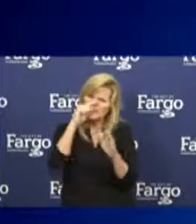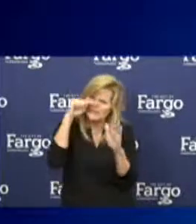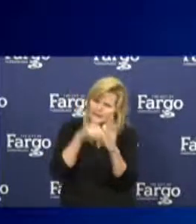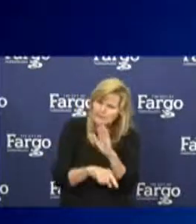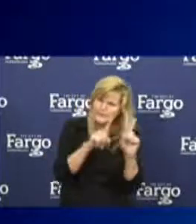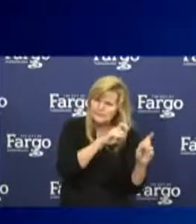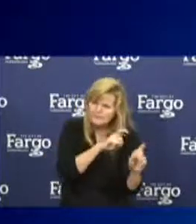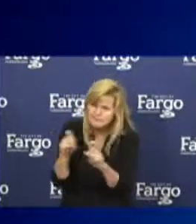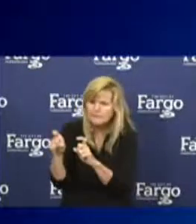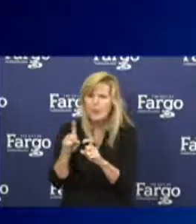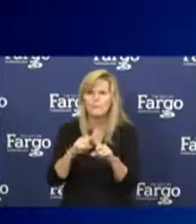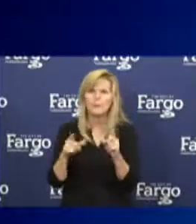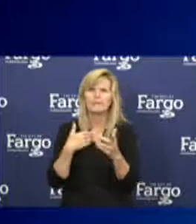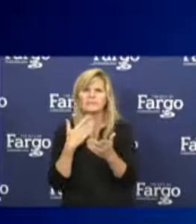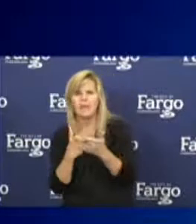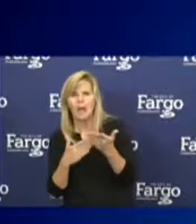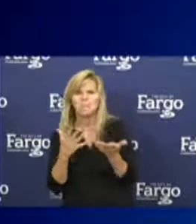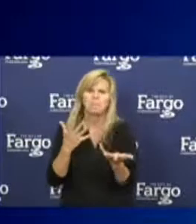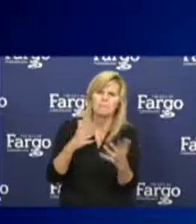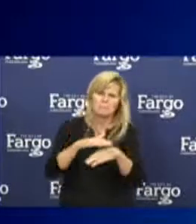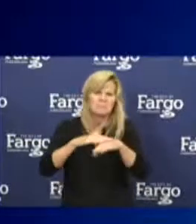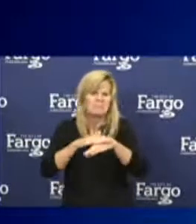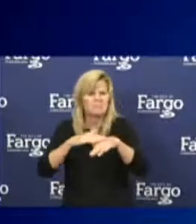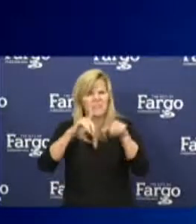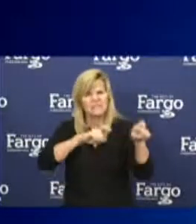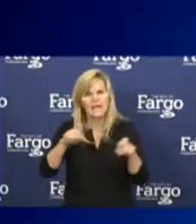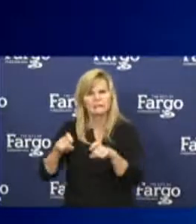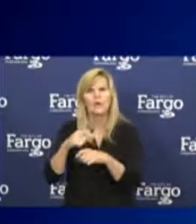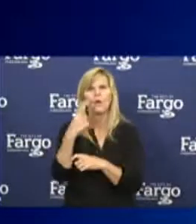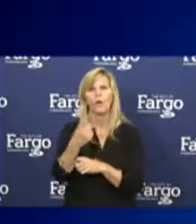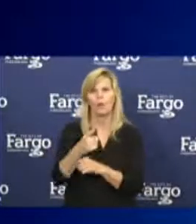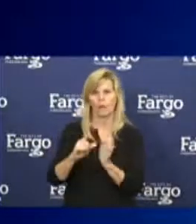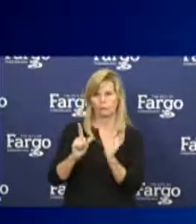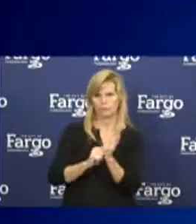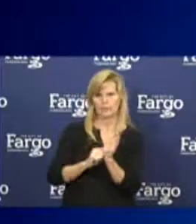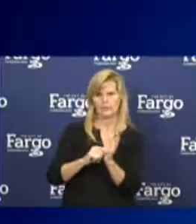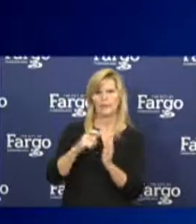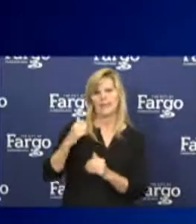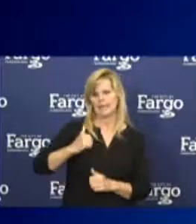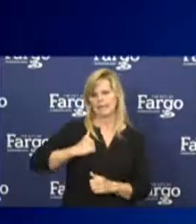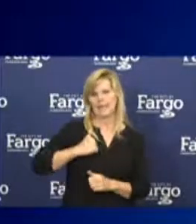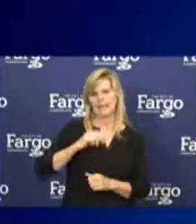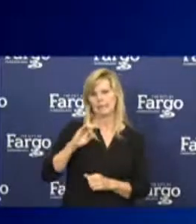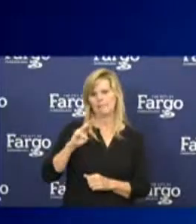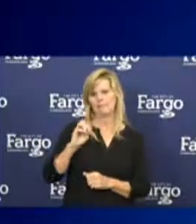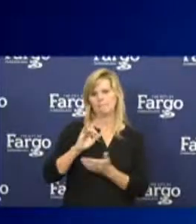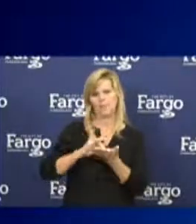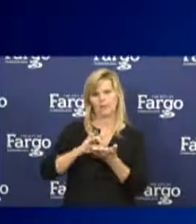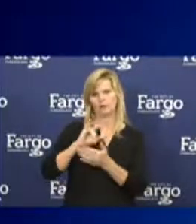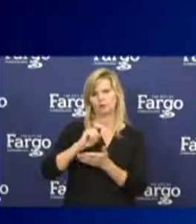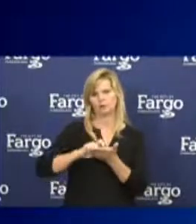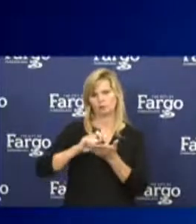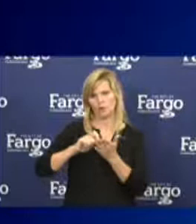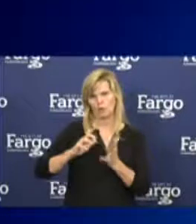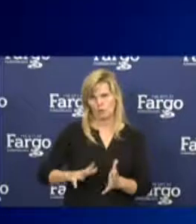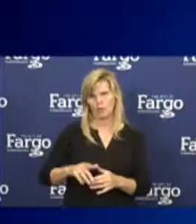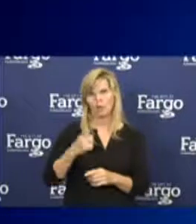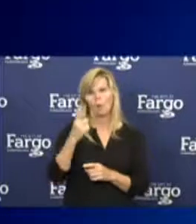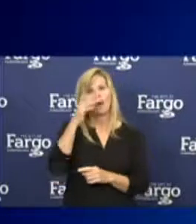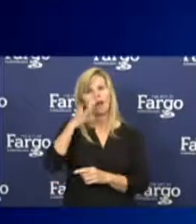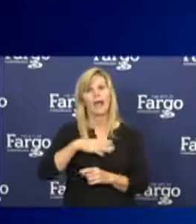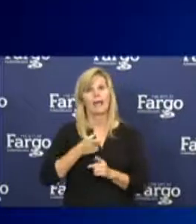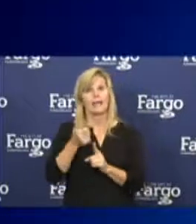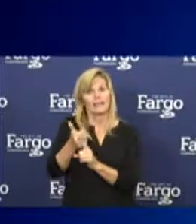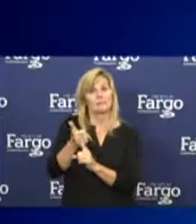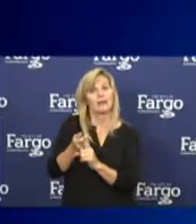anecdotal data. One was a recent published study in the Canadian Medical Journal that looked at a gentleman who was from Wuhan.